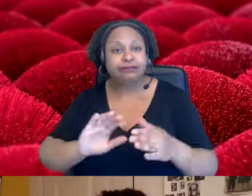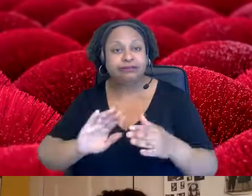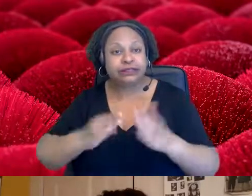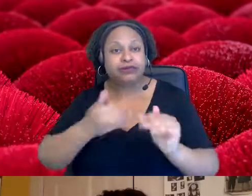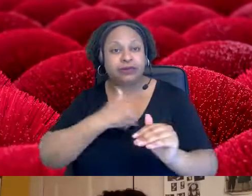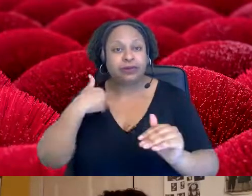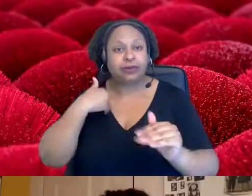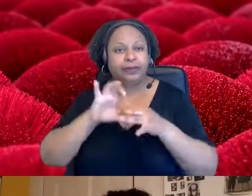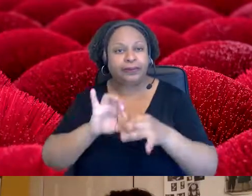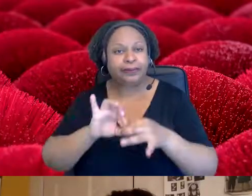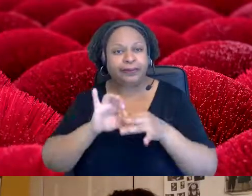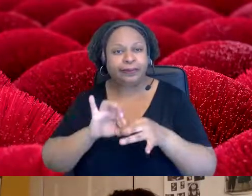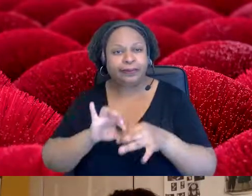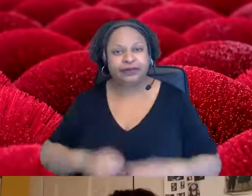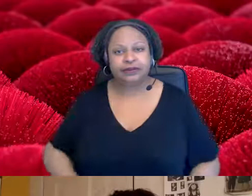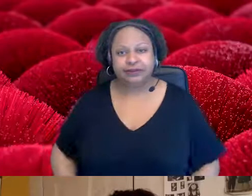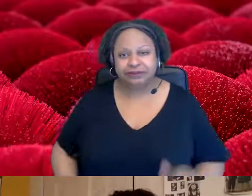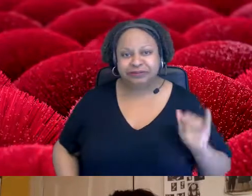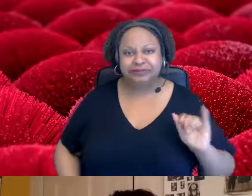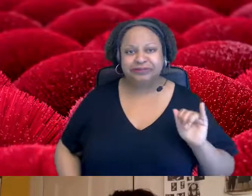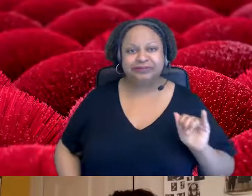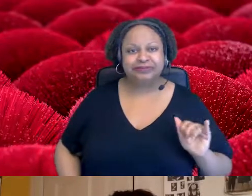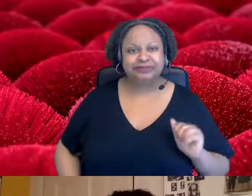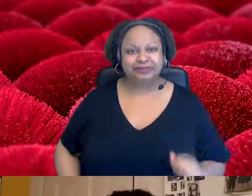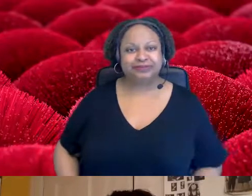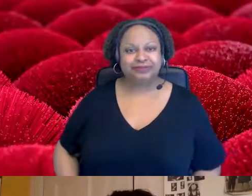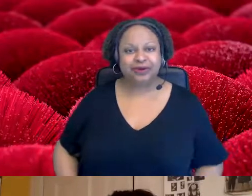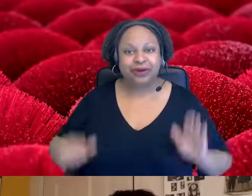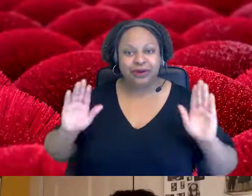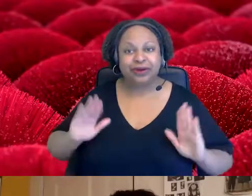yeah. Okay, great. Thank you.